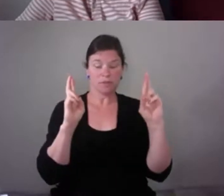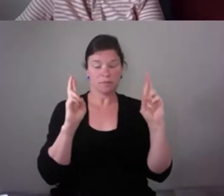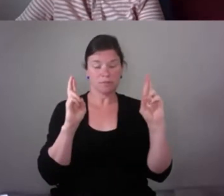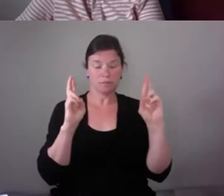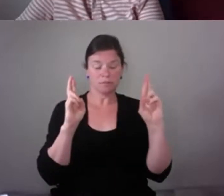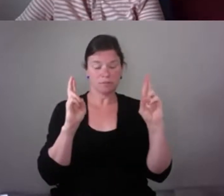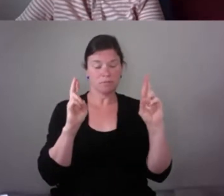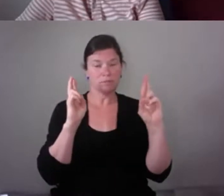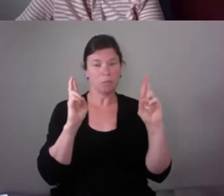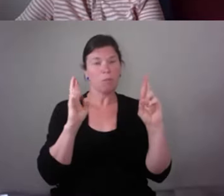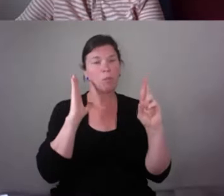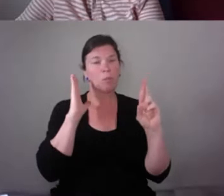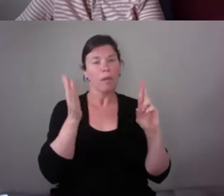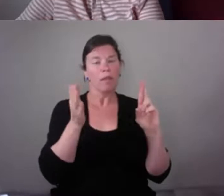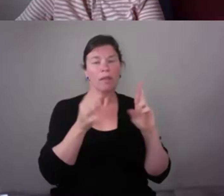it keeps